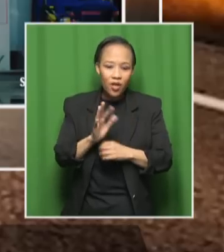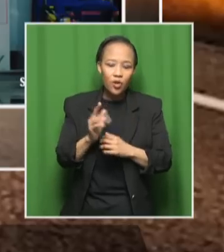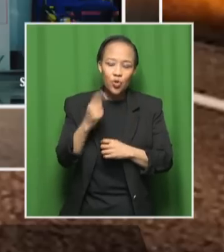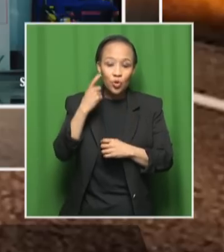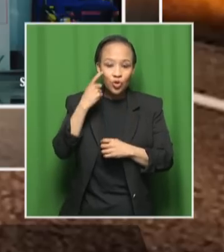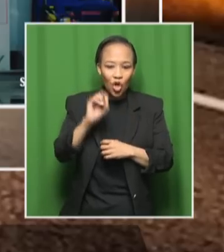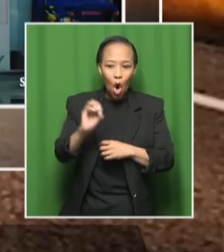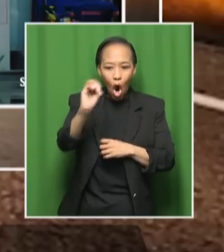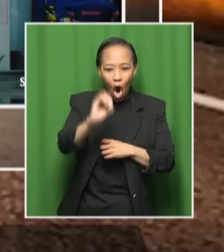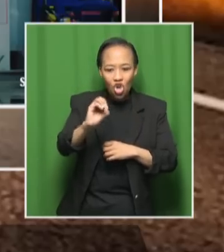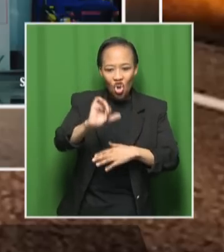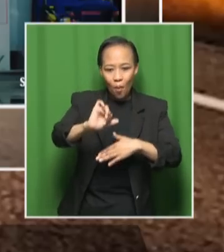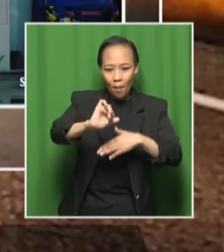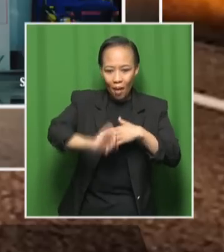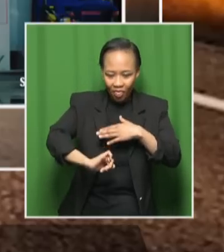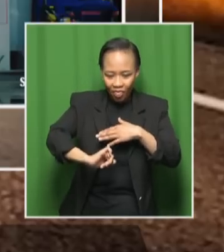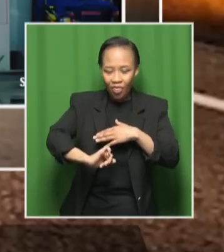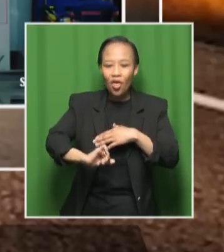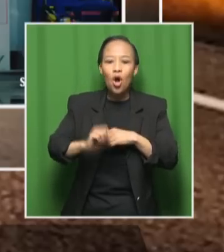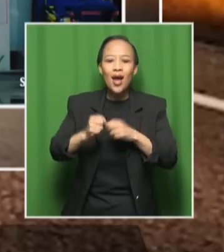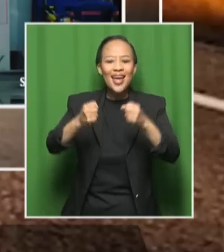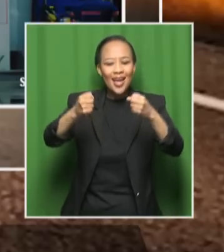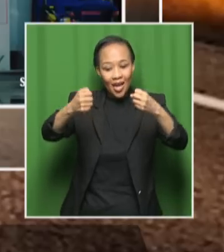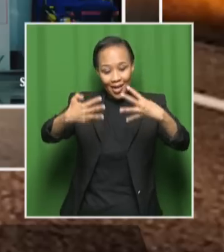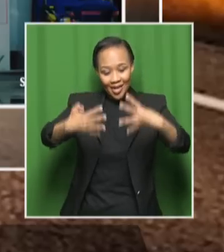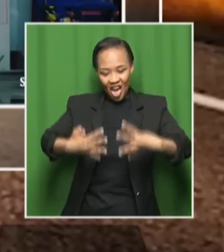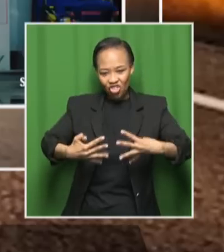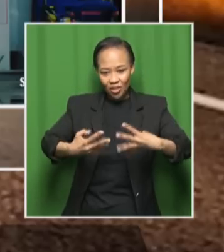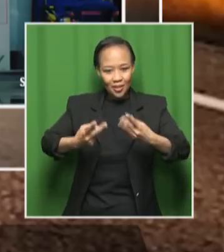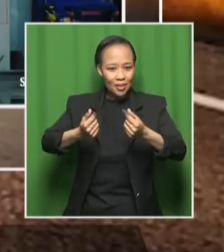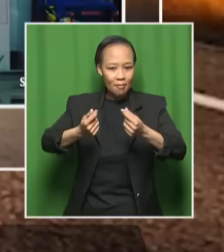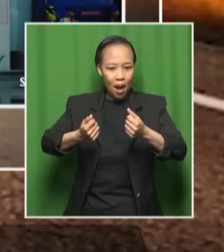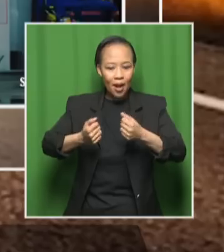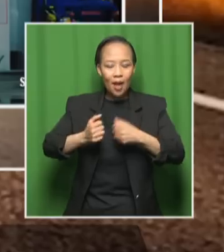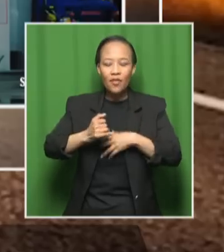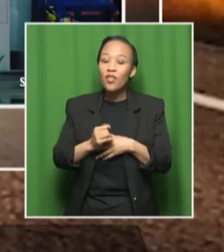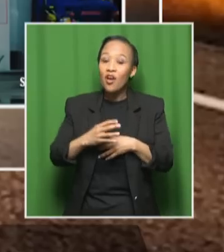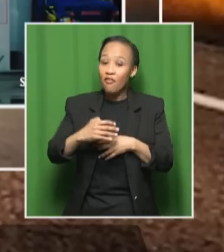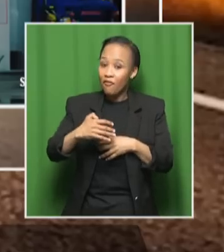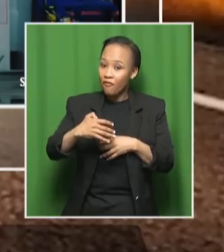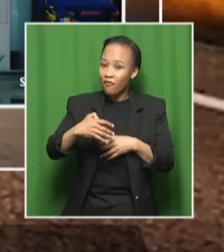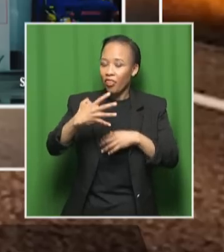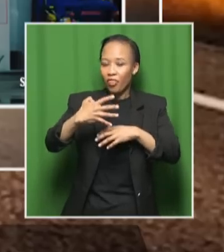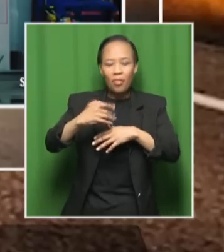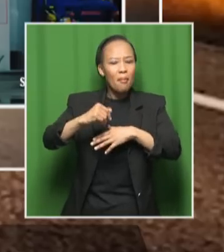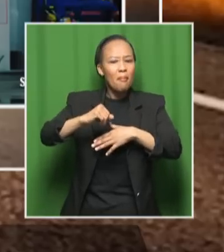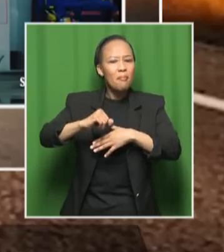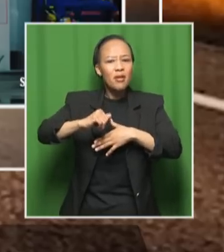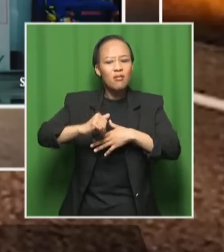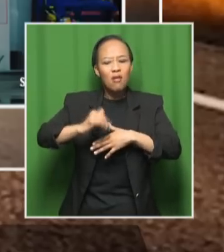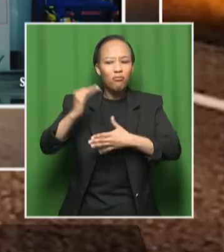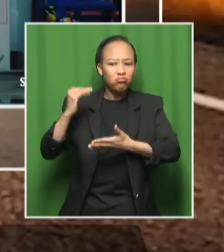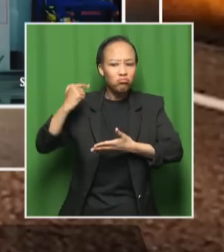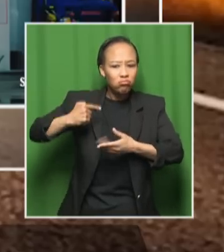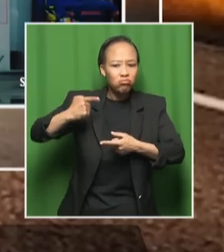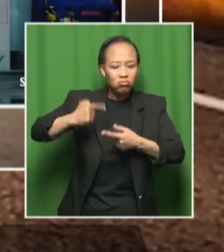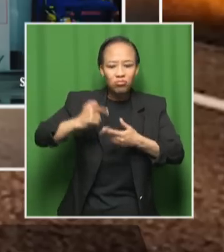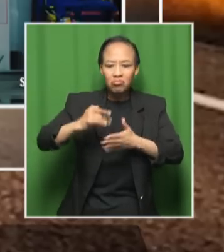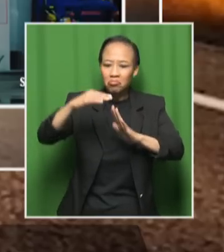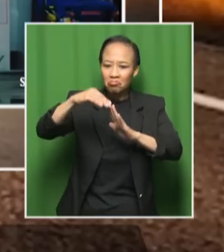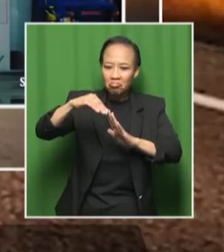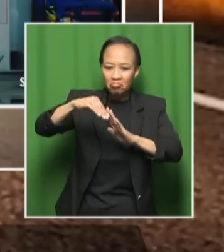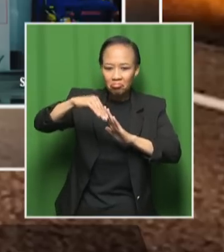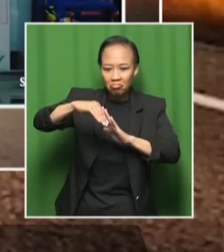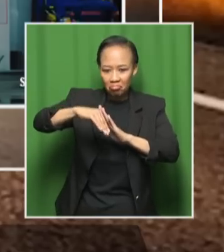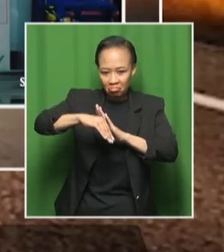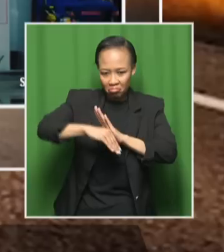the indication is we're going to have, I think it'll be the 5th month in a row of fuel price decreases. That's how it sits at the moment. It can change, but it looks like it's going to go down